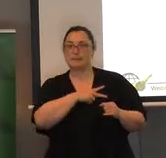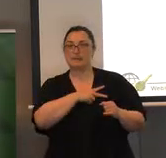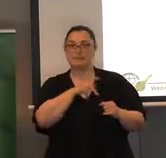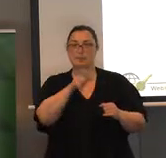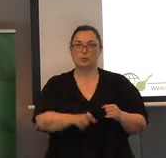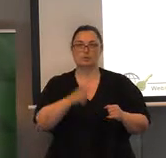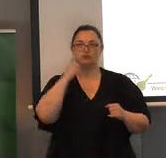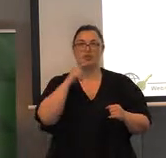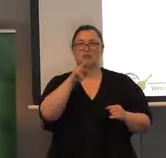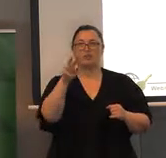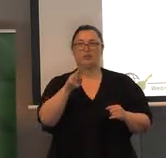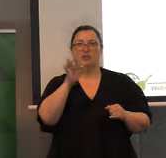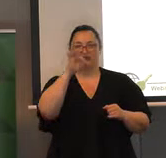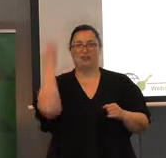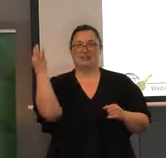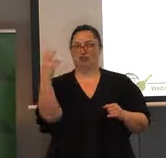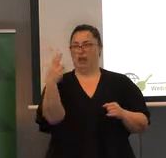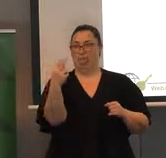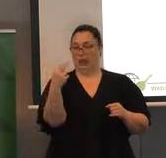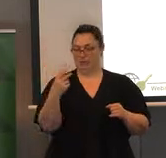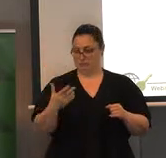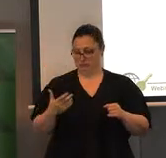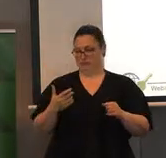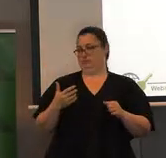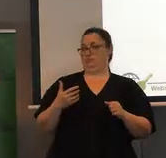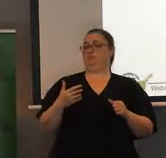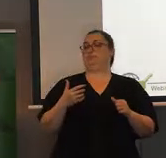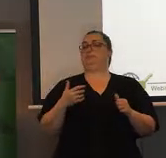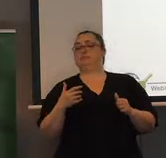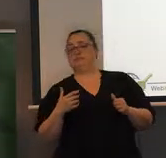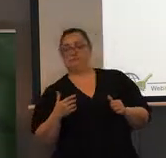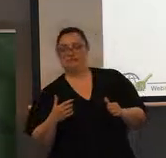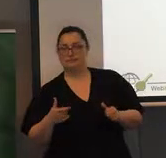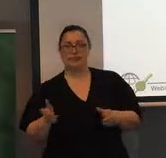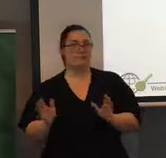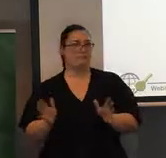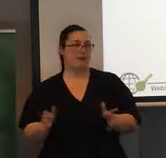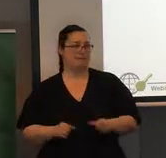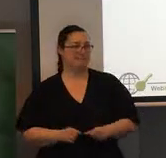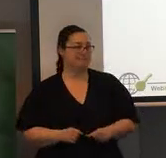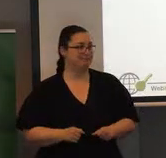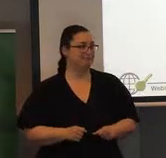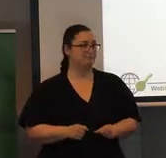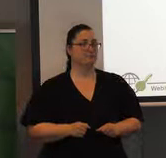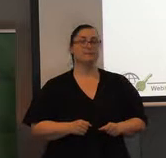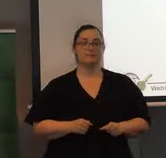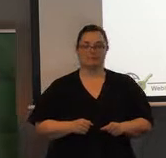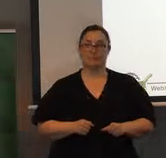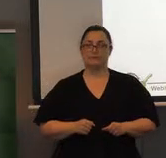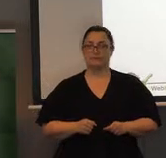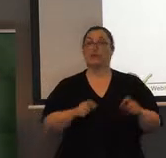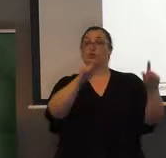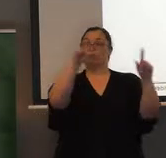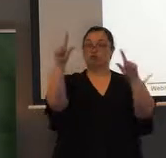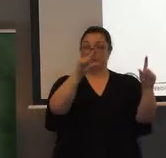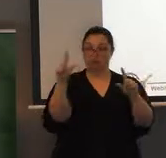person's screen reader trying to read French or Italian or something else. It comes out really, really weird. So the screen reader